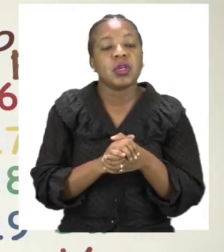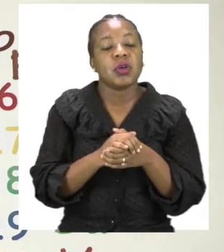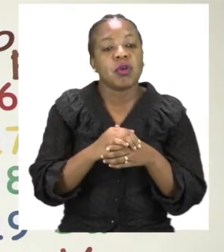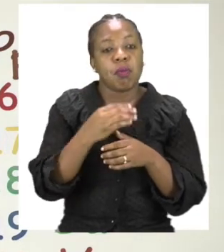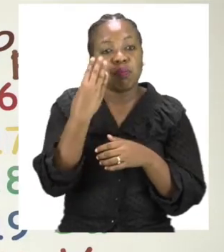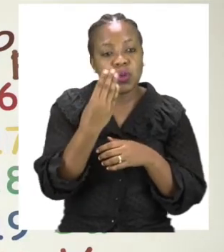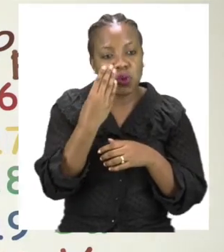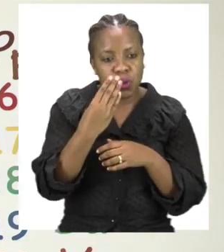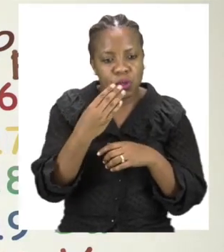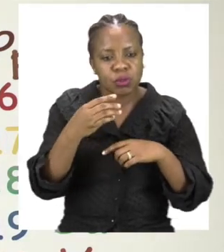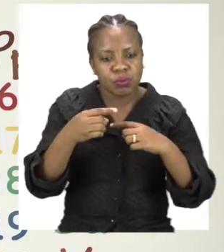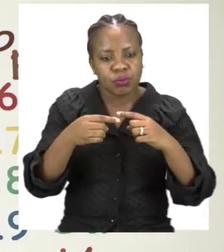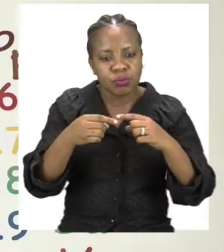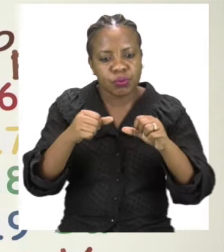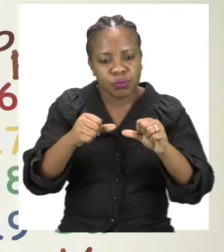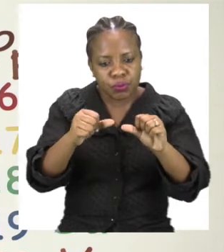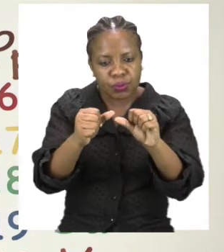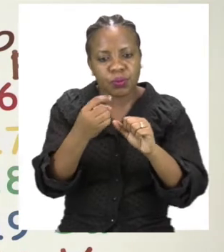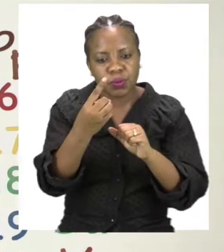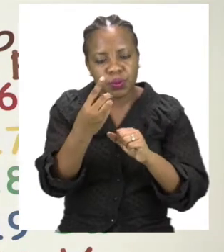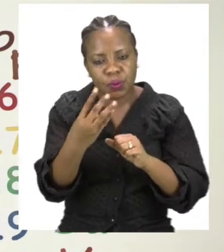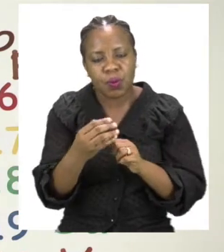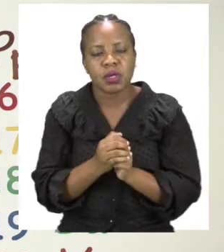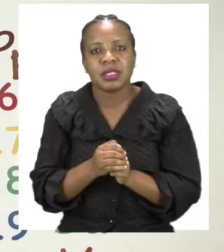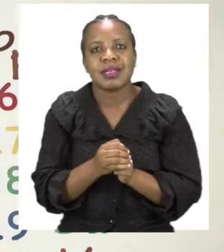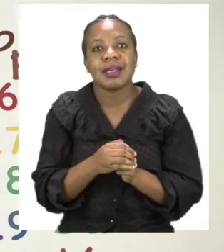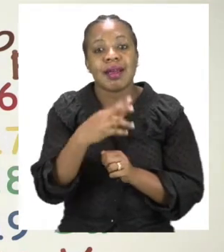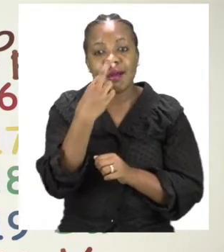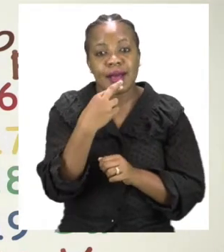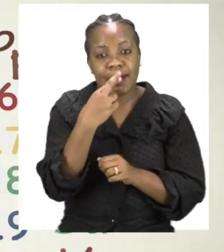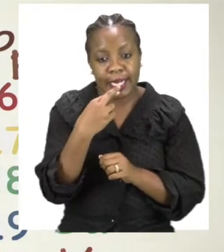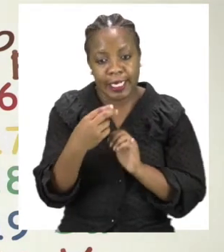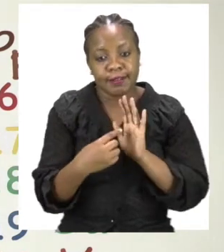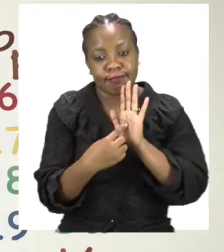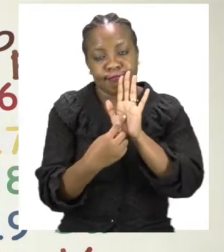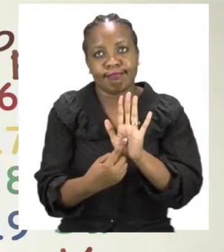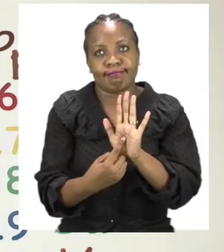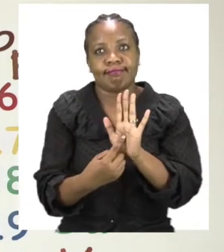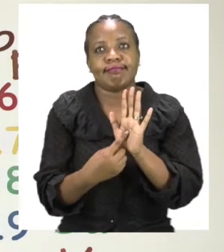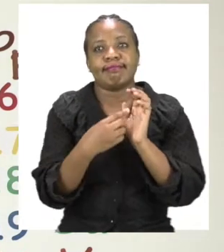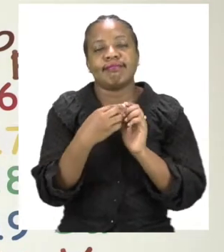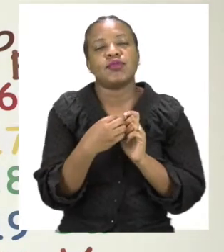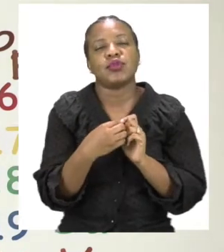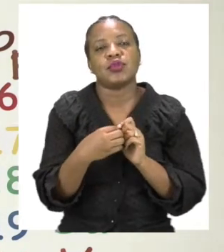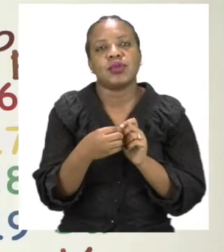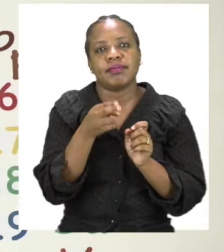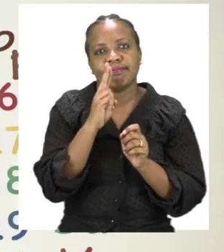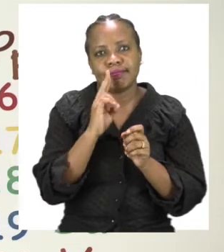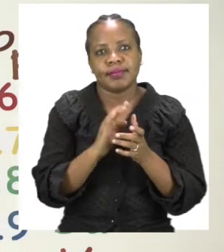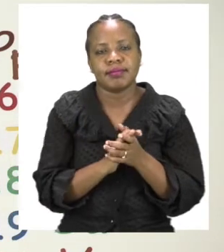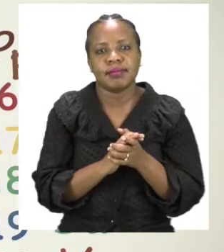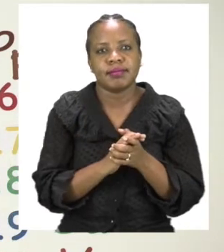and then our answer counter. In this case, we need 3. So we have